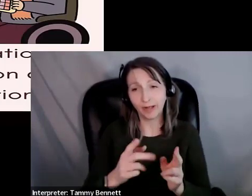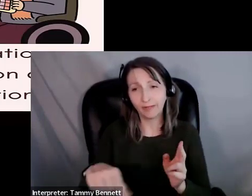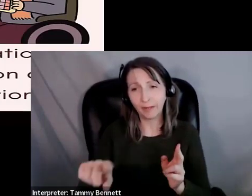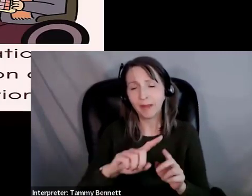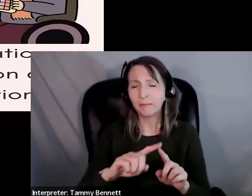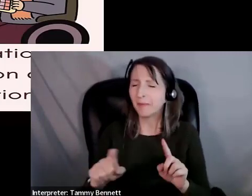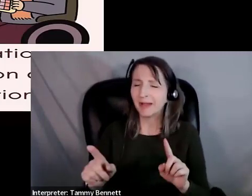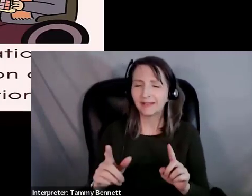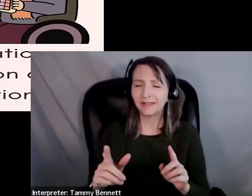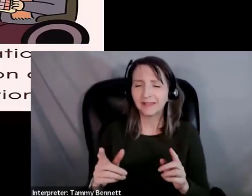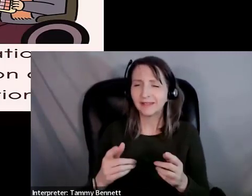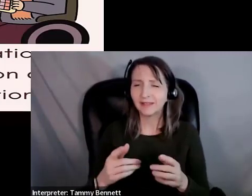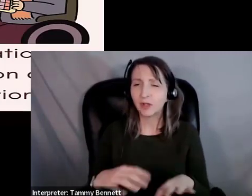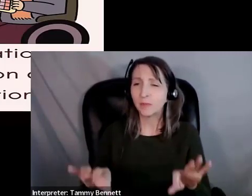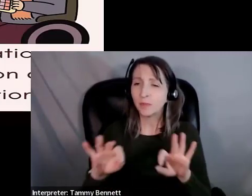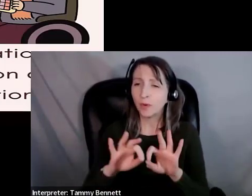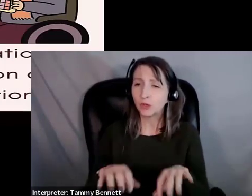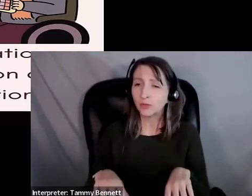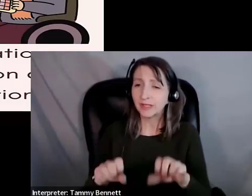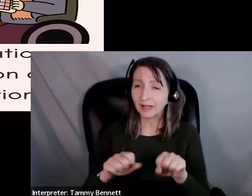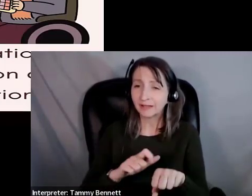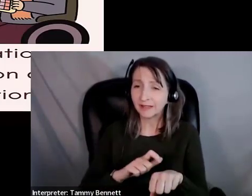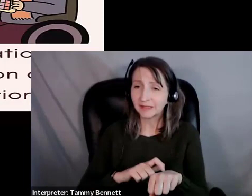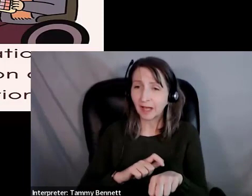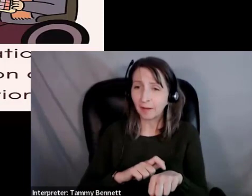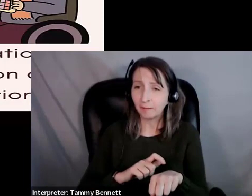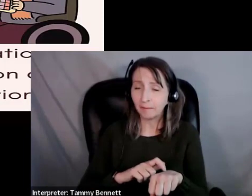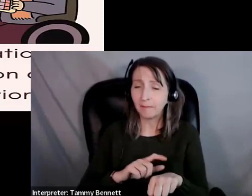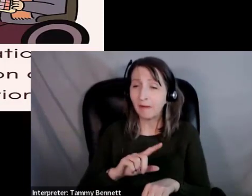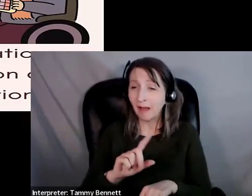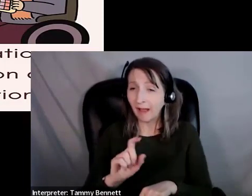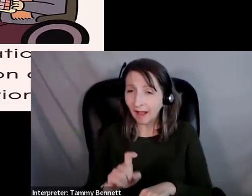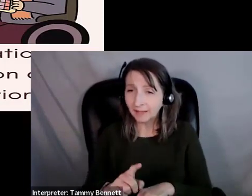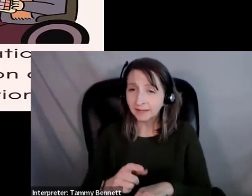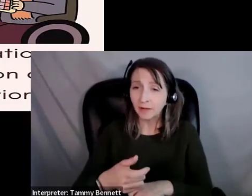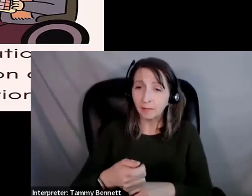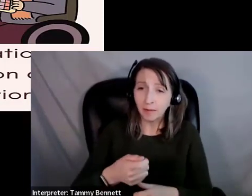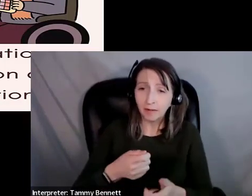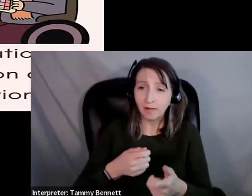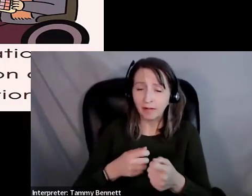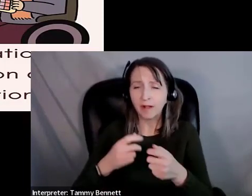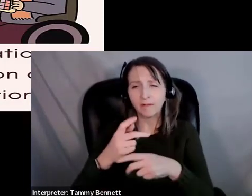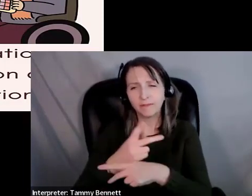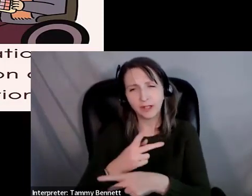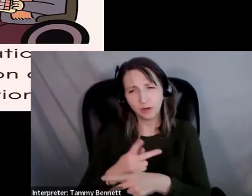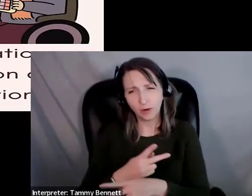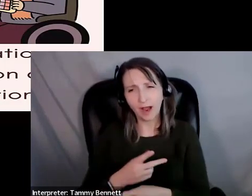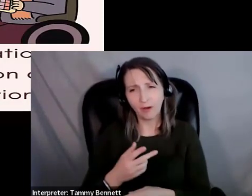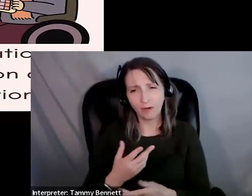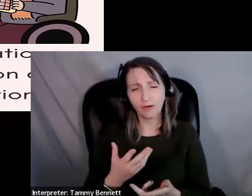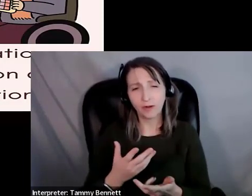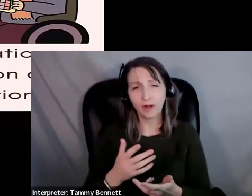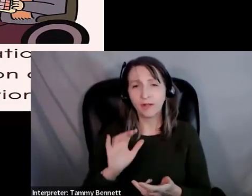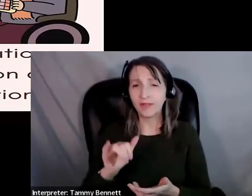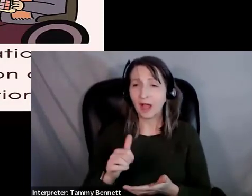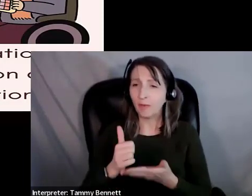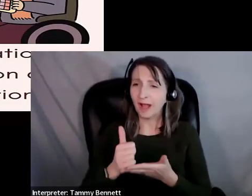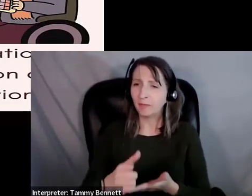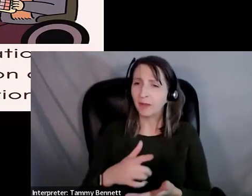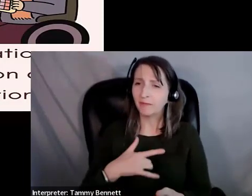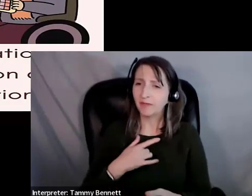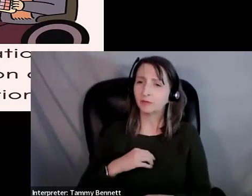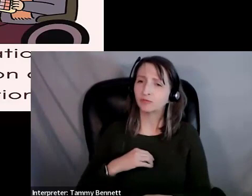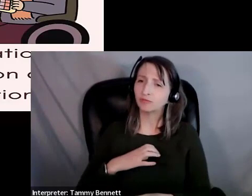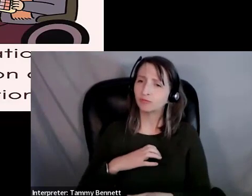time and to, you know, try and figure it out and pull those puzzle pieces together. Um, it will really make a difference in making the student feel heard, making them feel